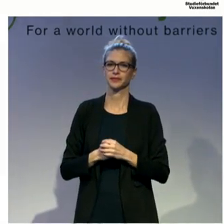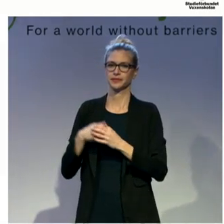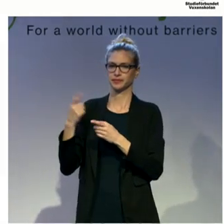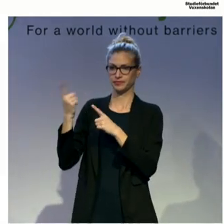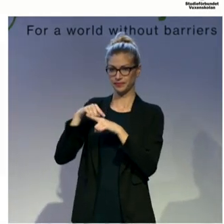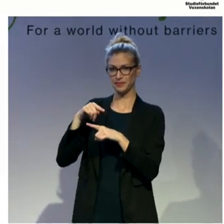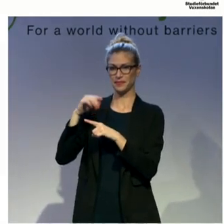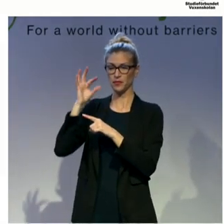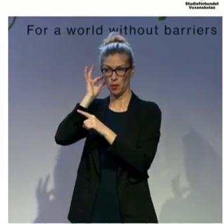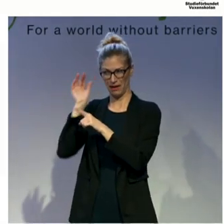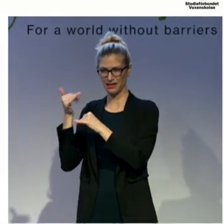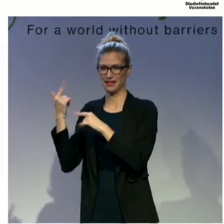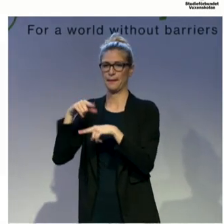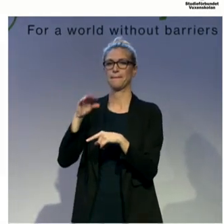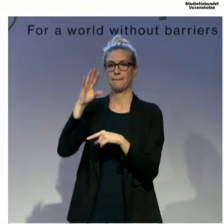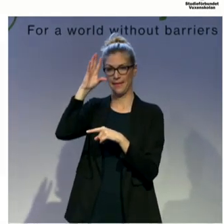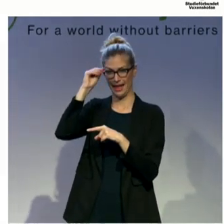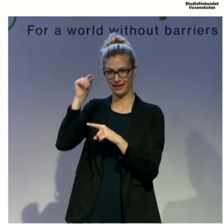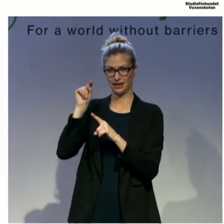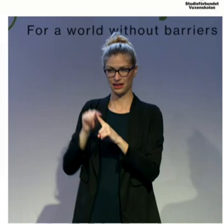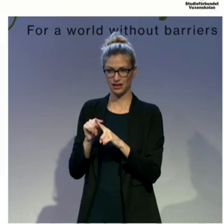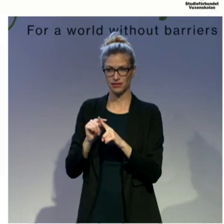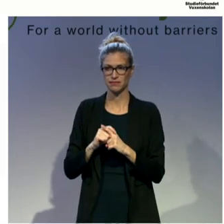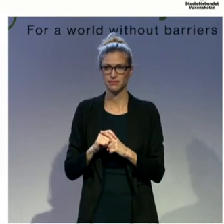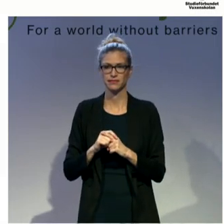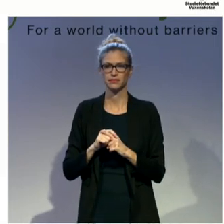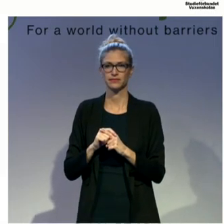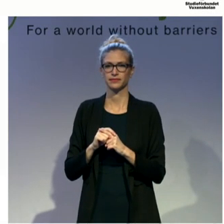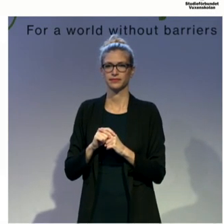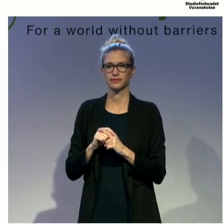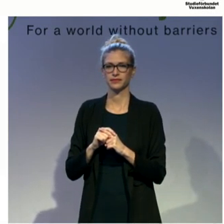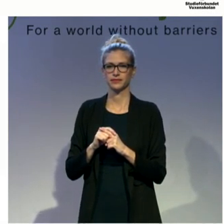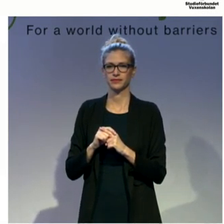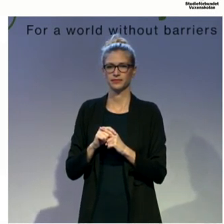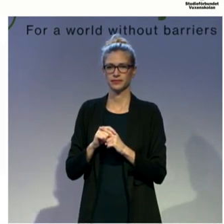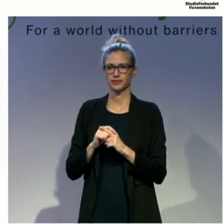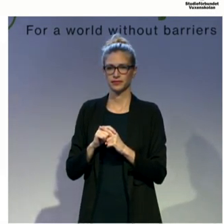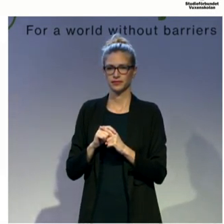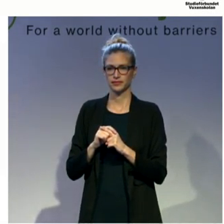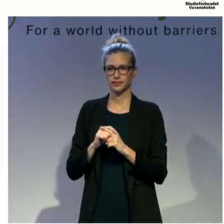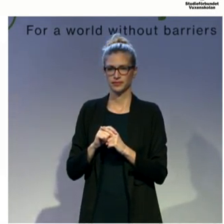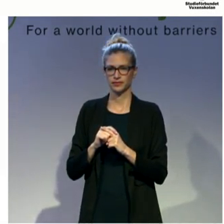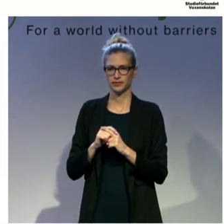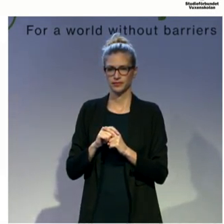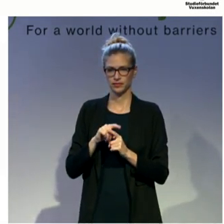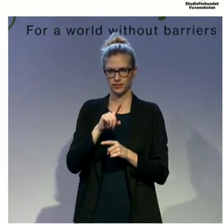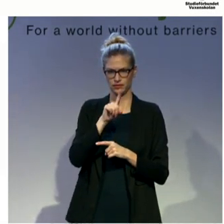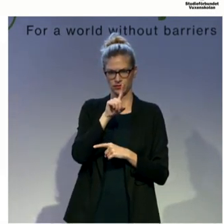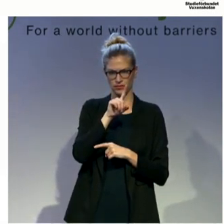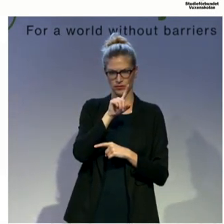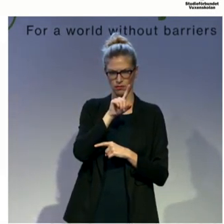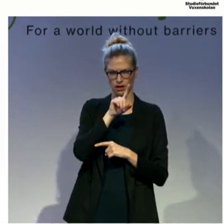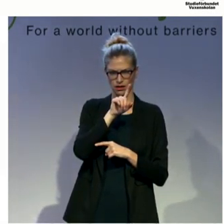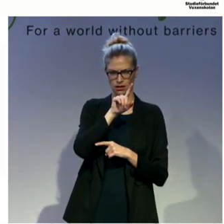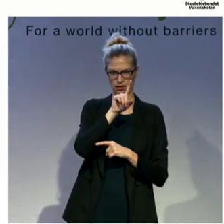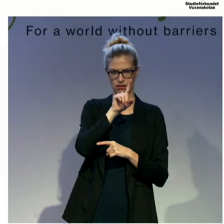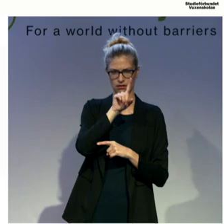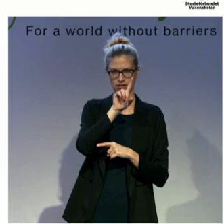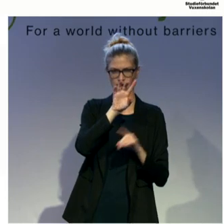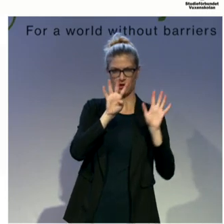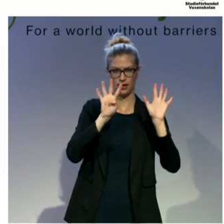2018, we had 109 study circles, 650 participants, and